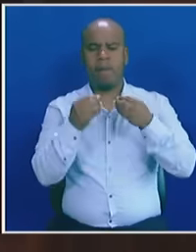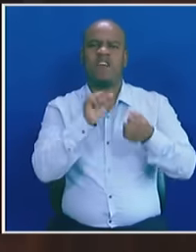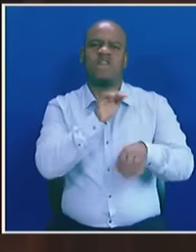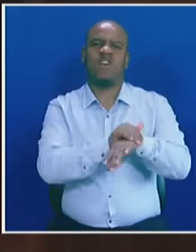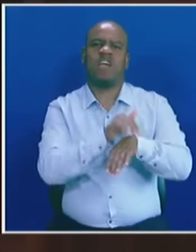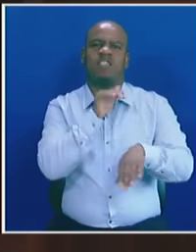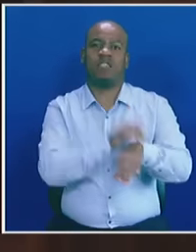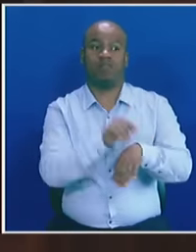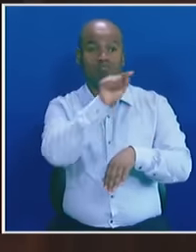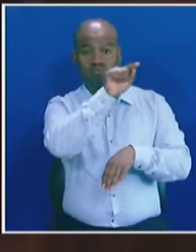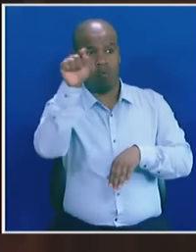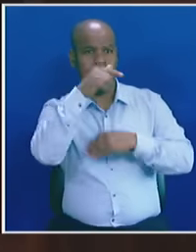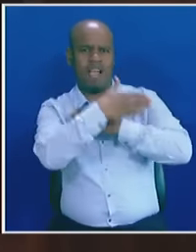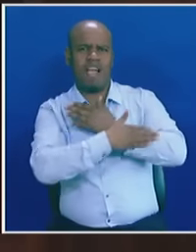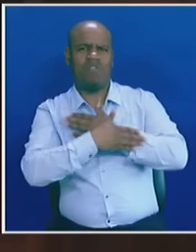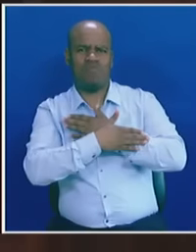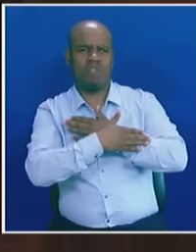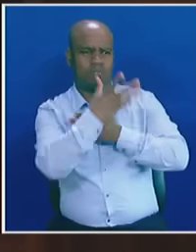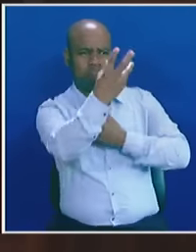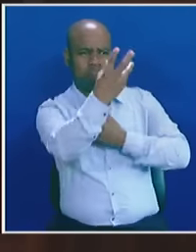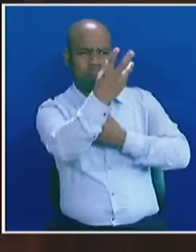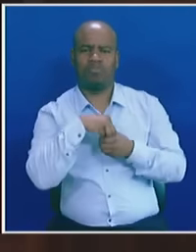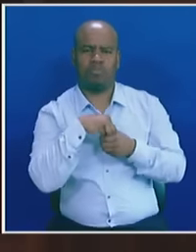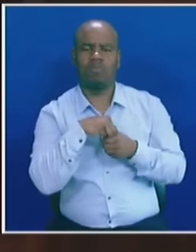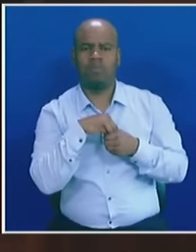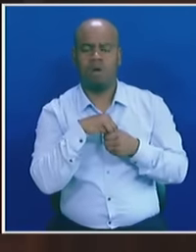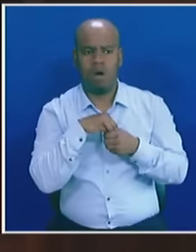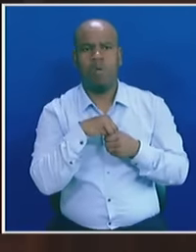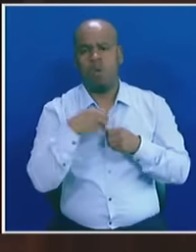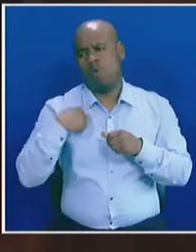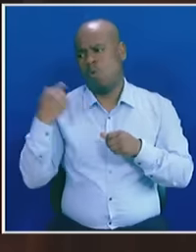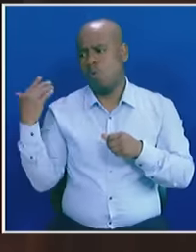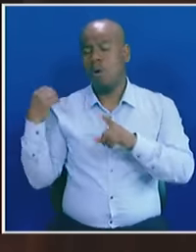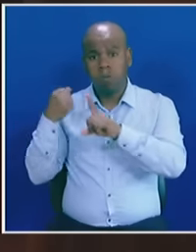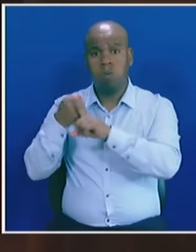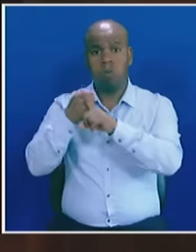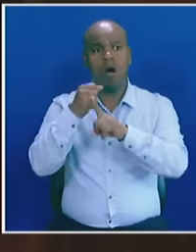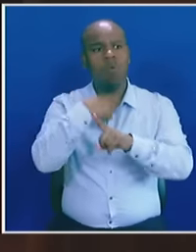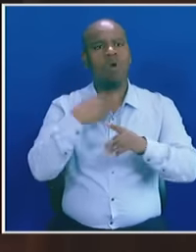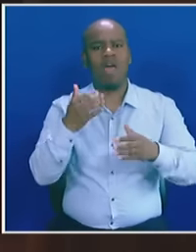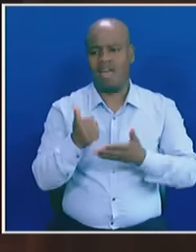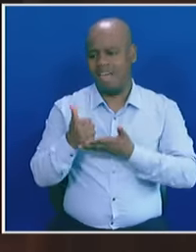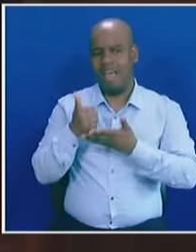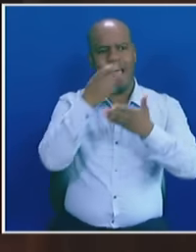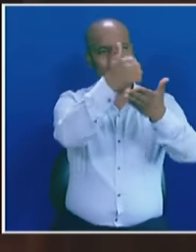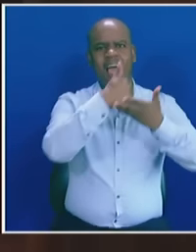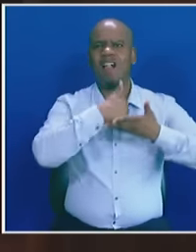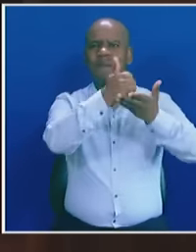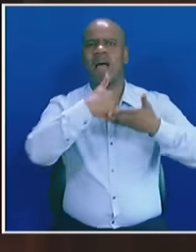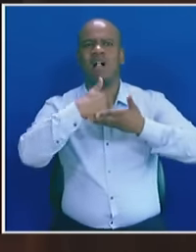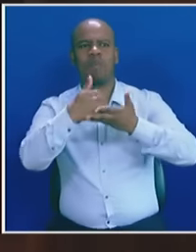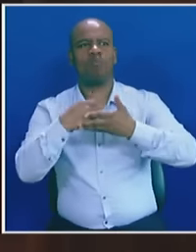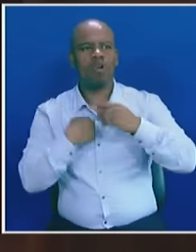are countries that helped us when we were prosecuting our national democratic revolution to liberate our country